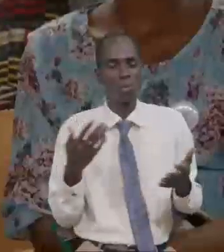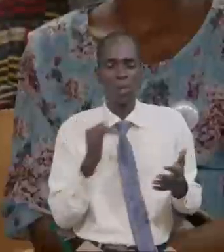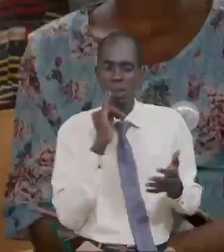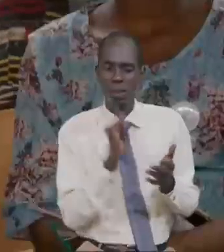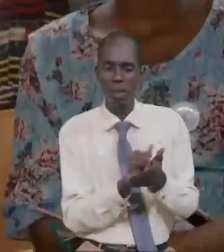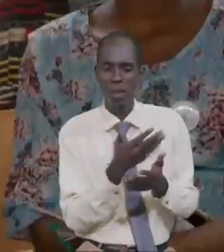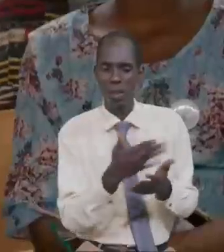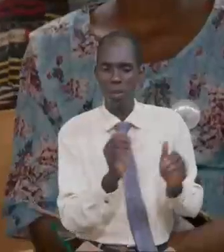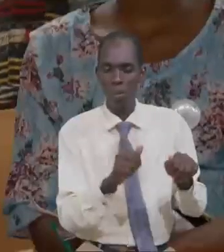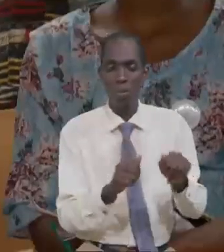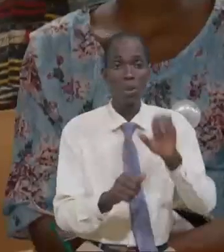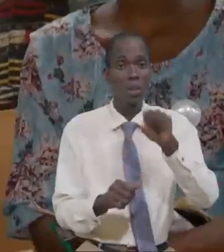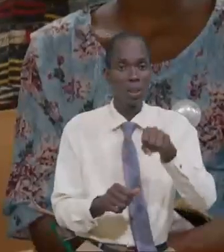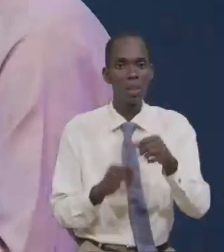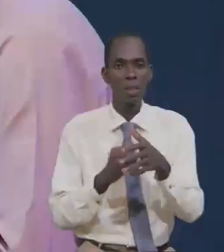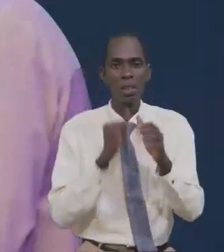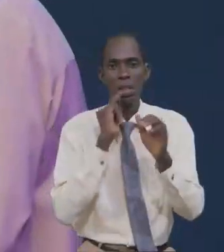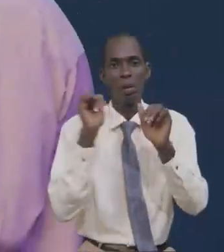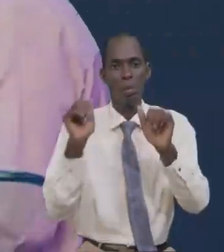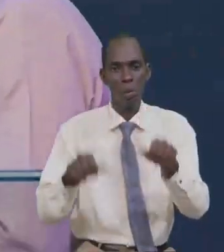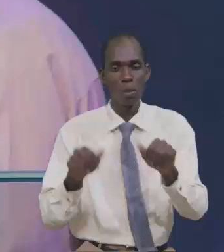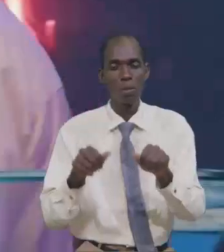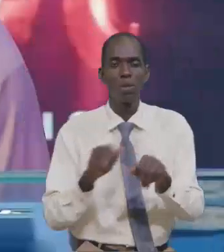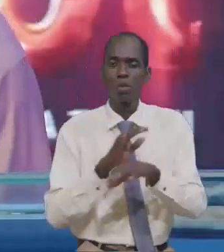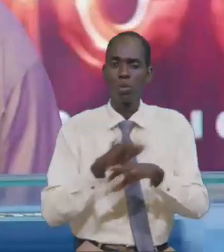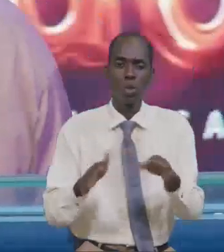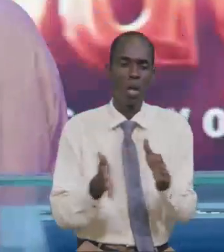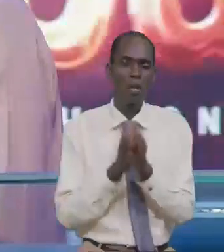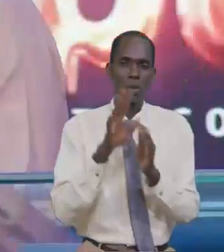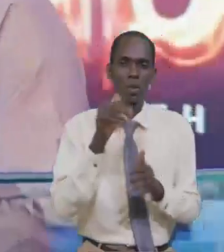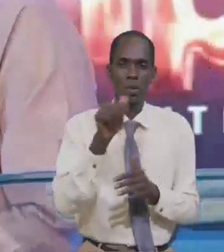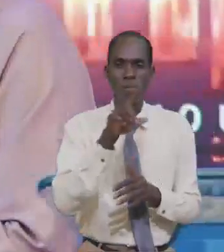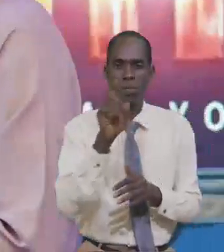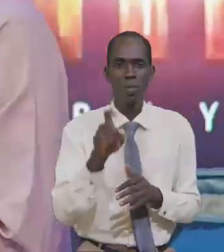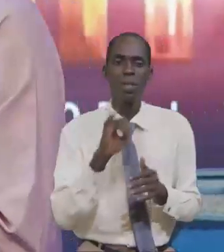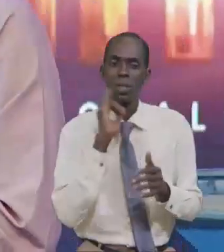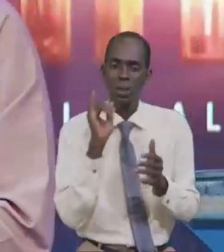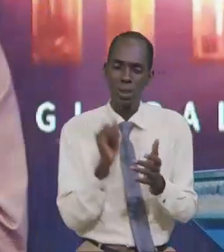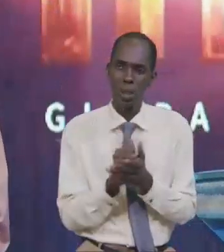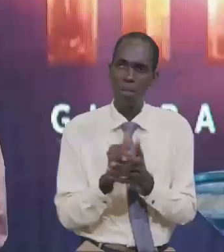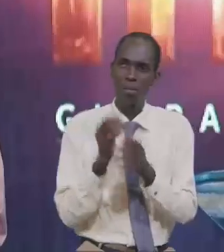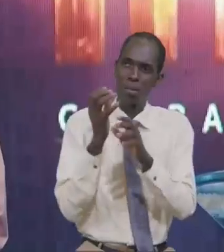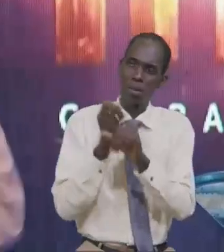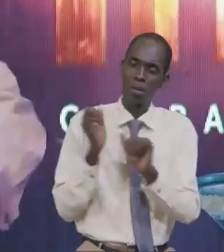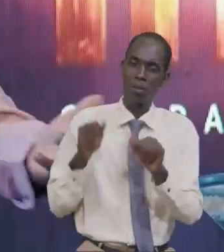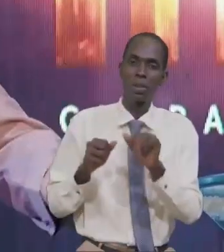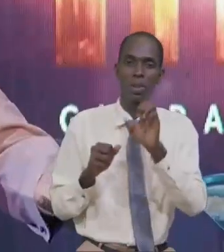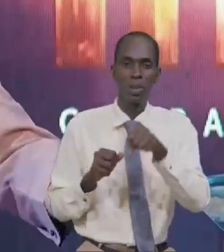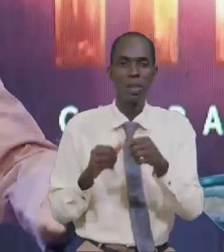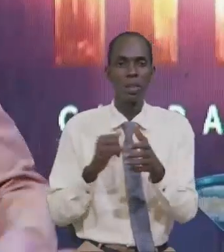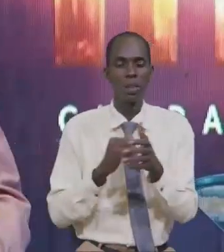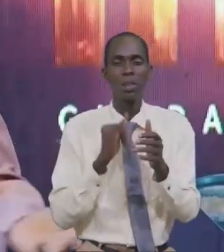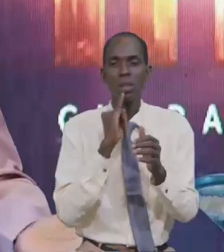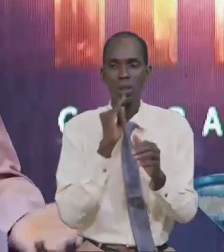is achievable. Don't say, is that problem solvable? It is solvable. Don't